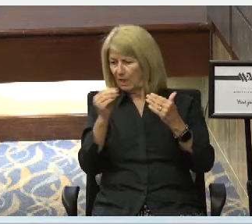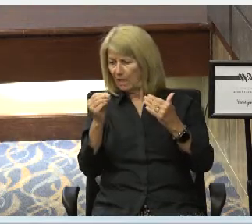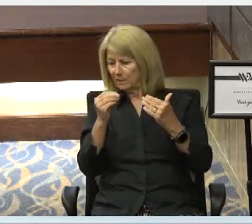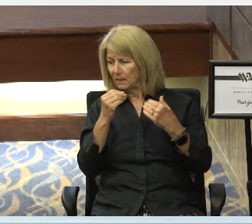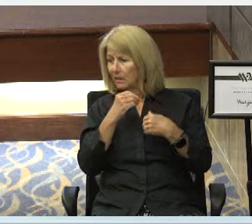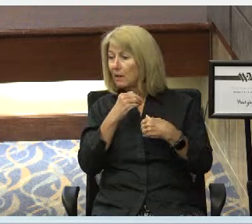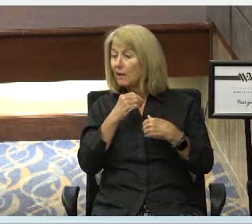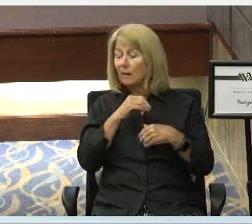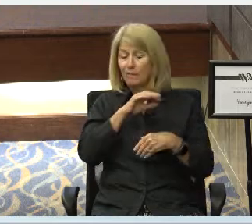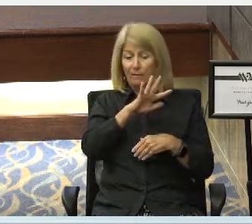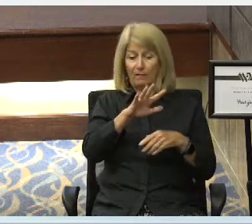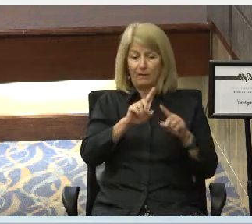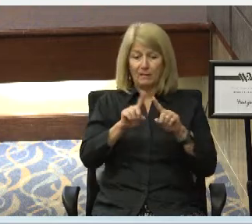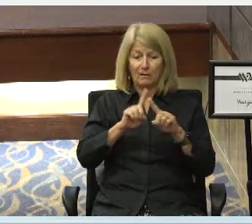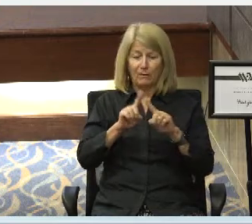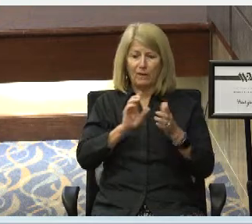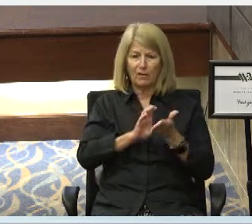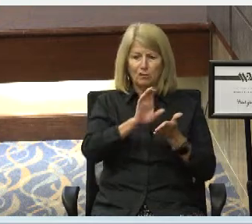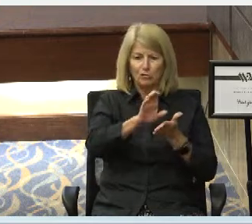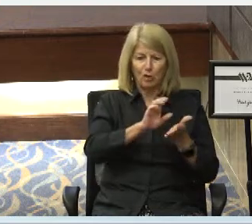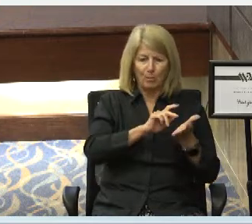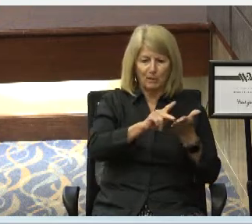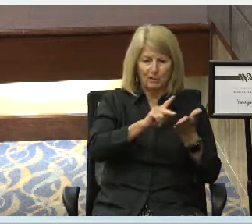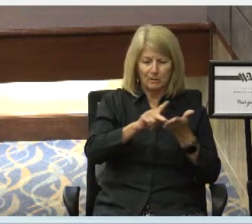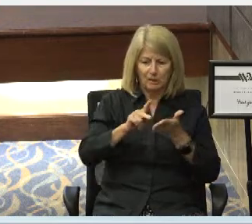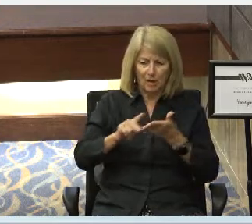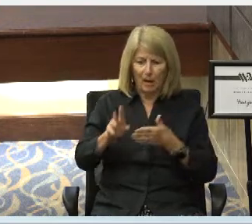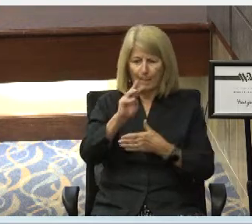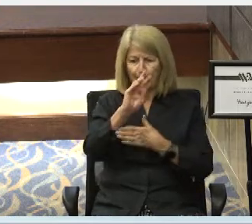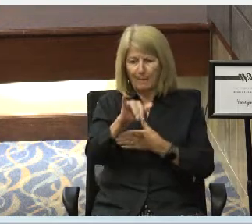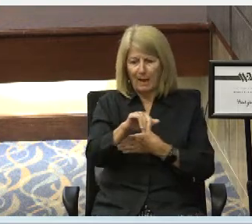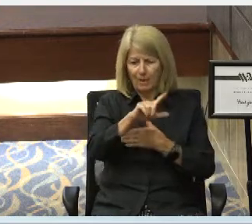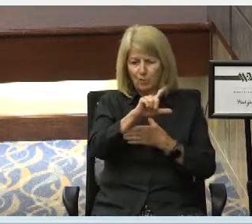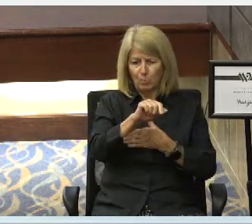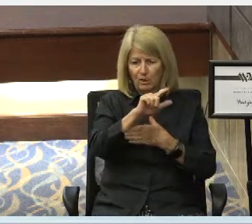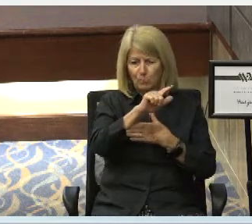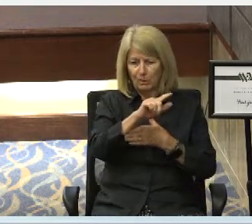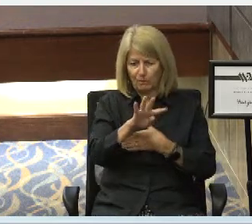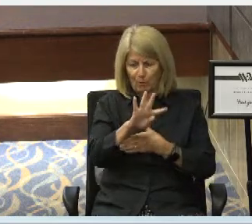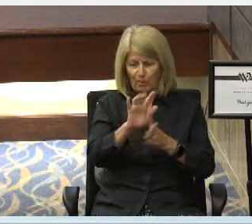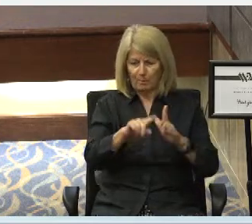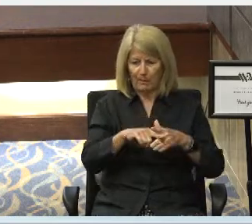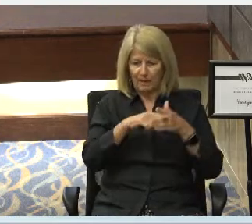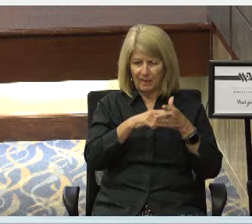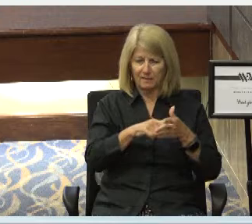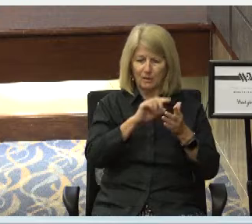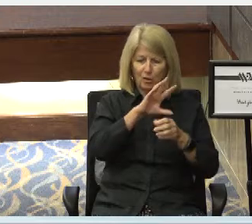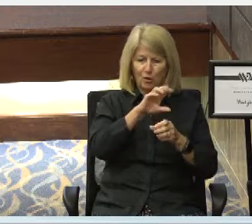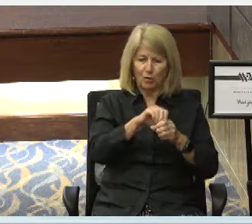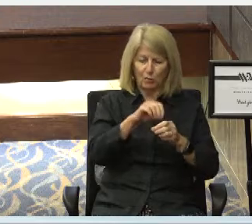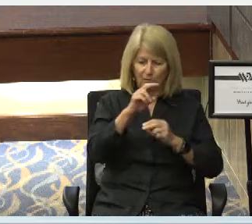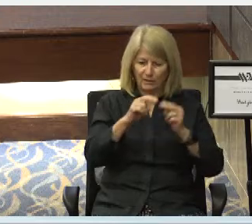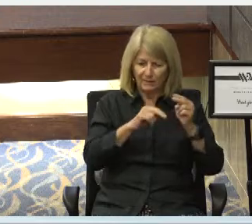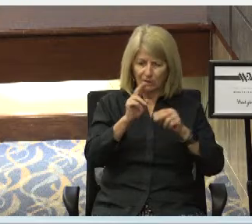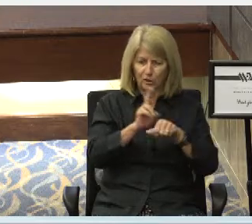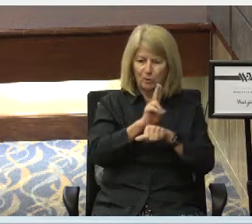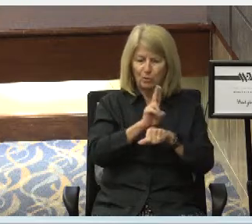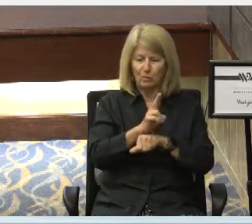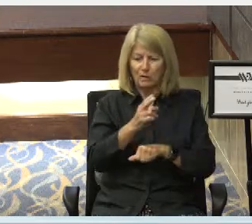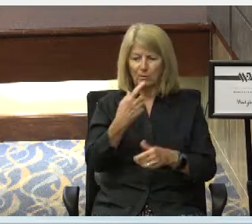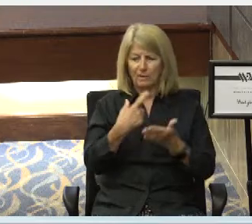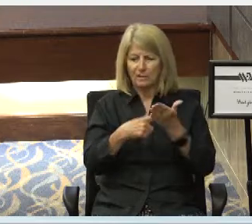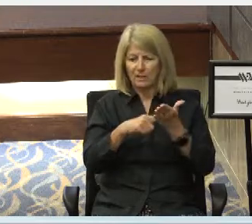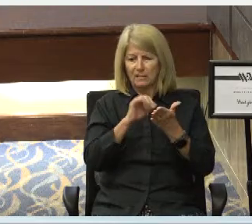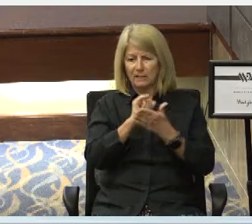installments, and those will begin in May of 2024. Includes the event and facility uses that we talked about earlier, the